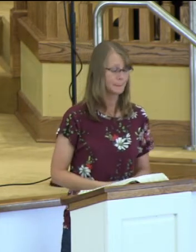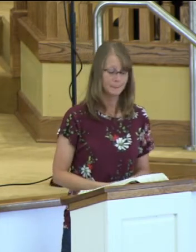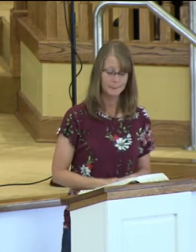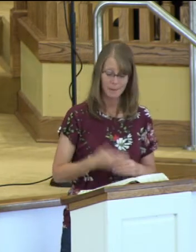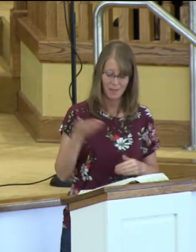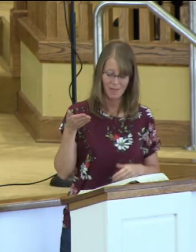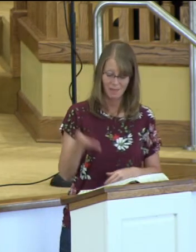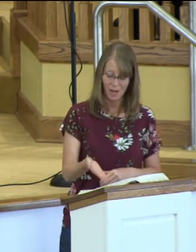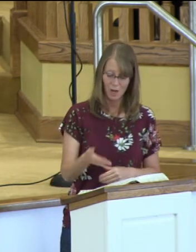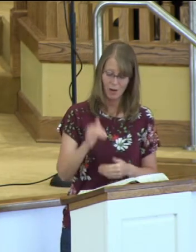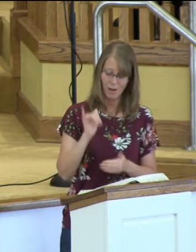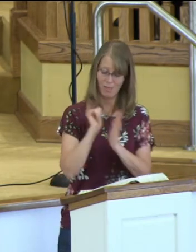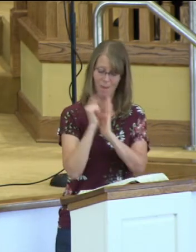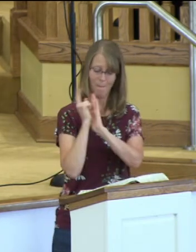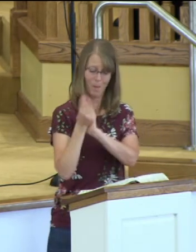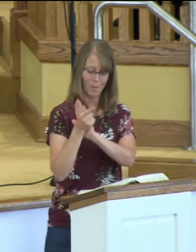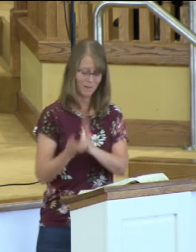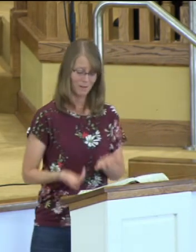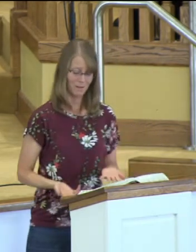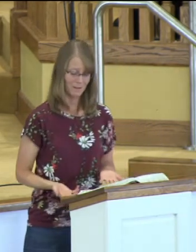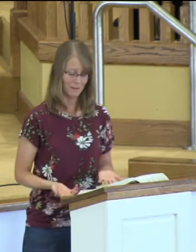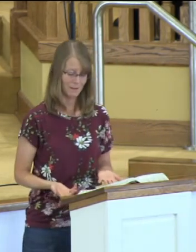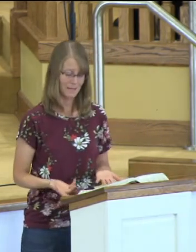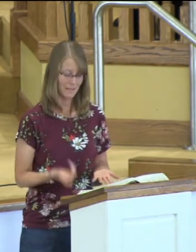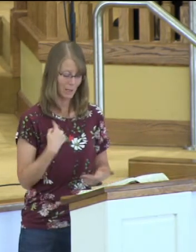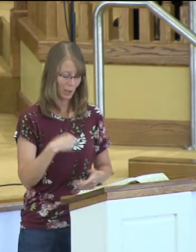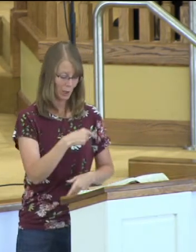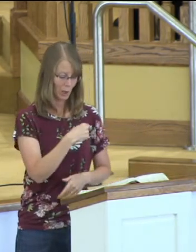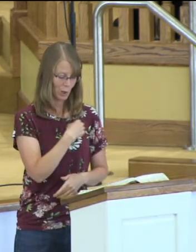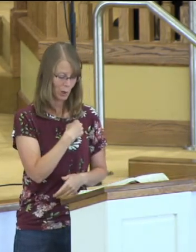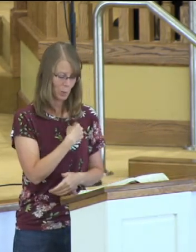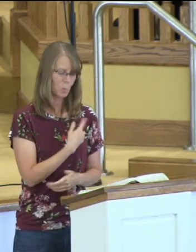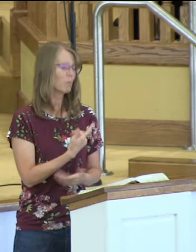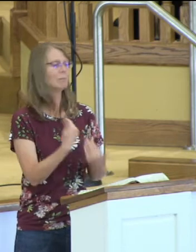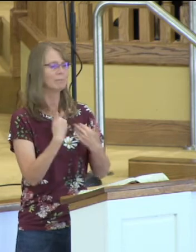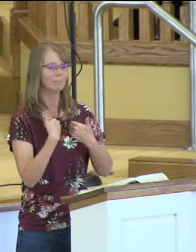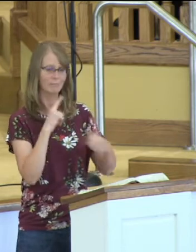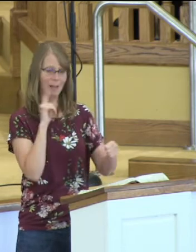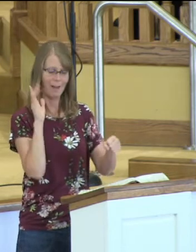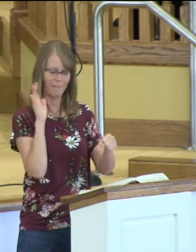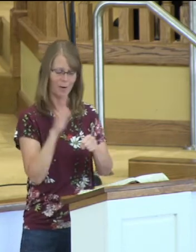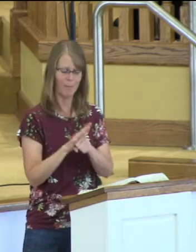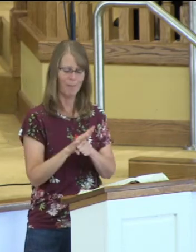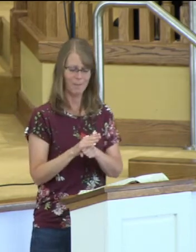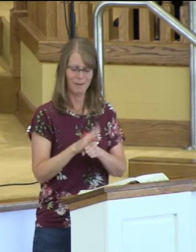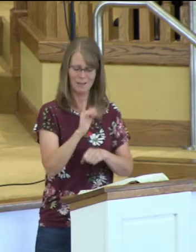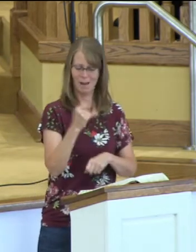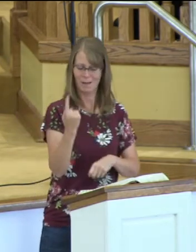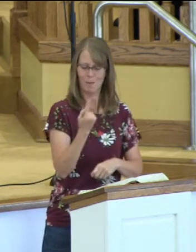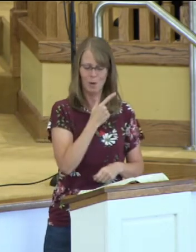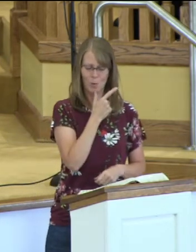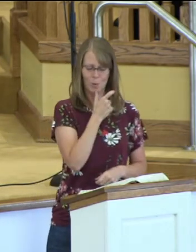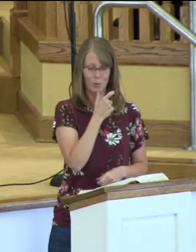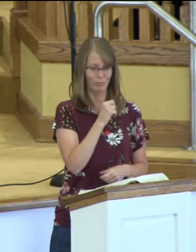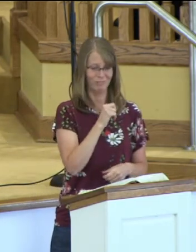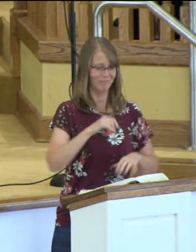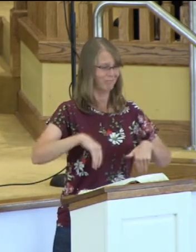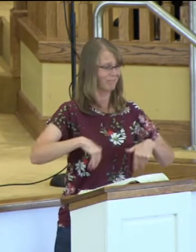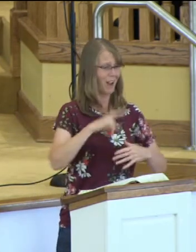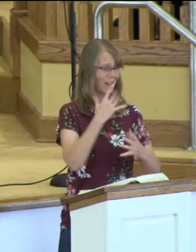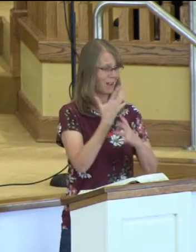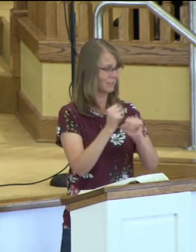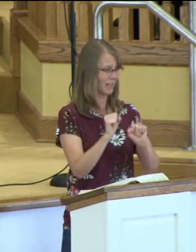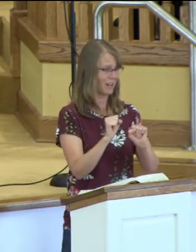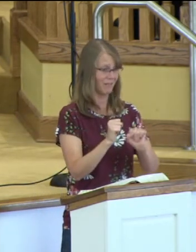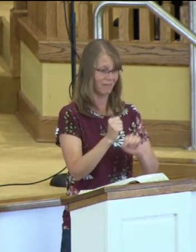And there in that moment, we are given a great promise by someone that I don't even believe was saved. For he stated